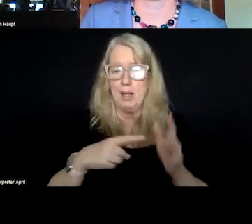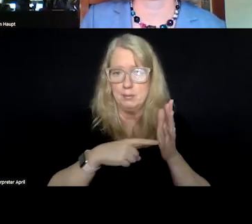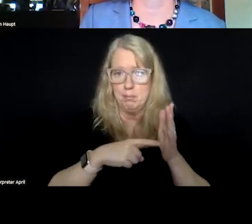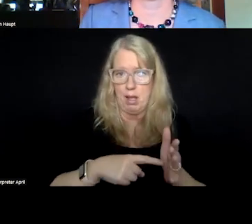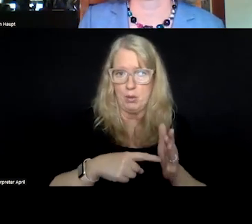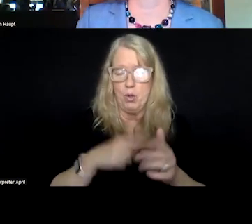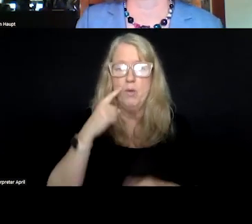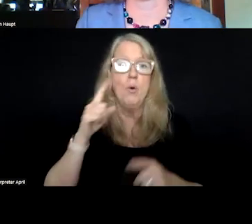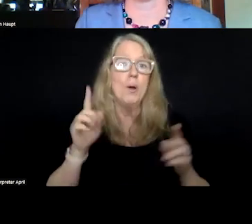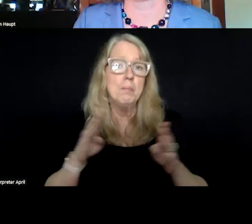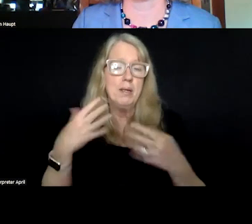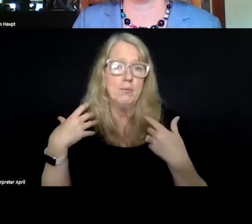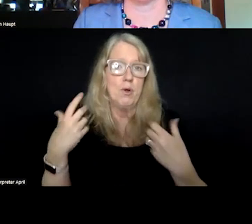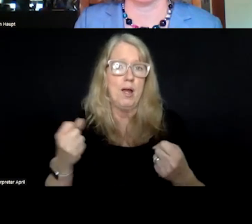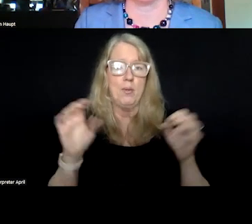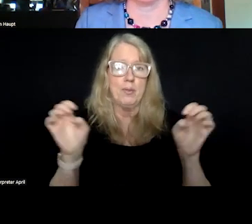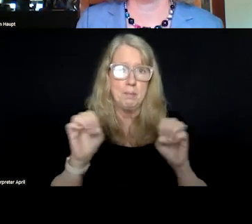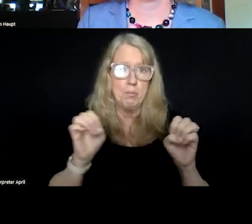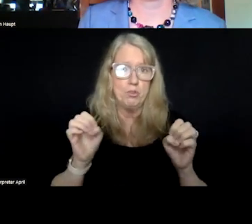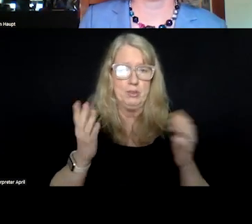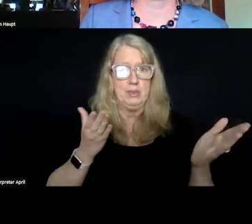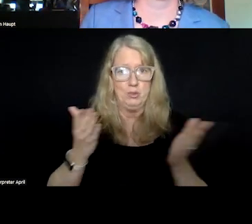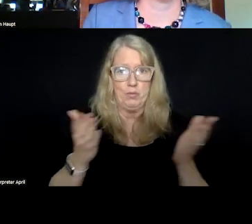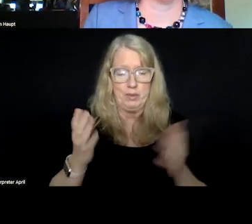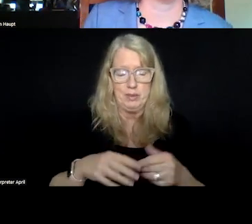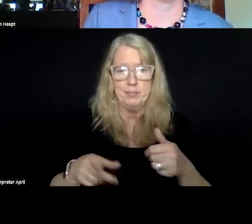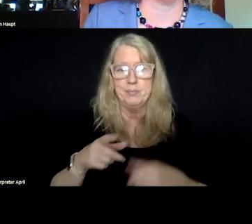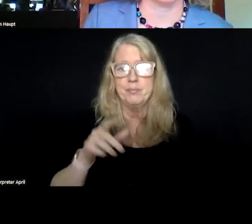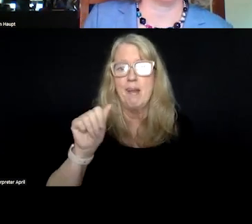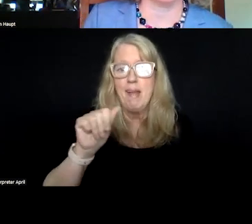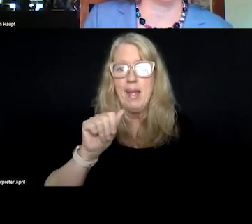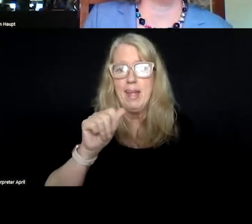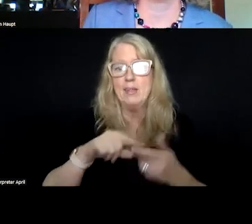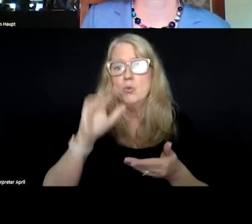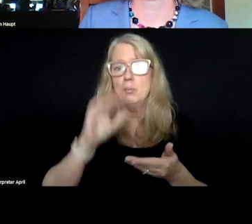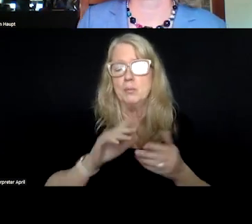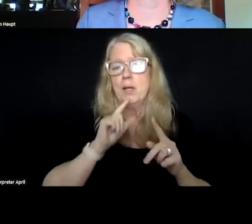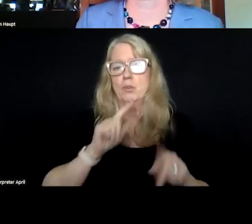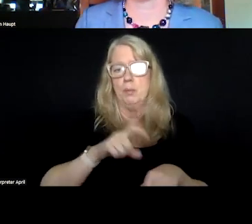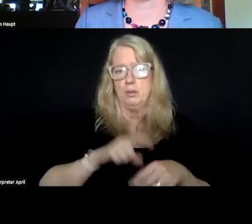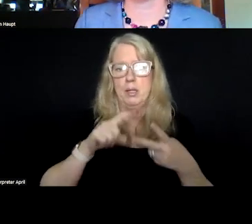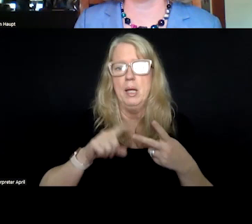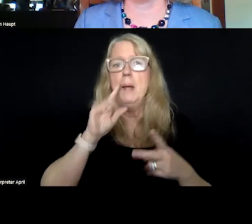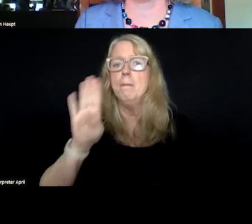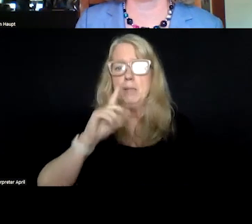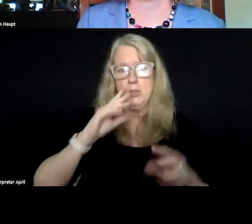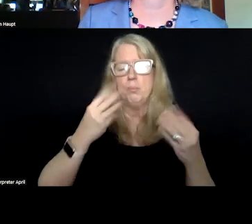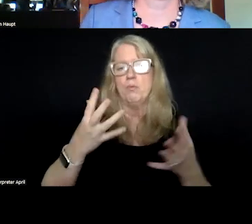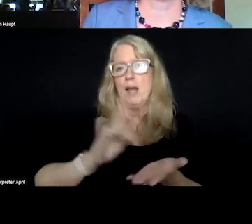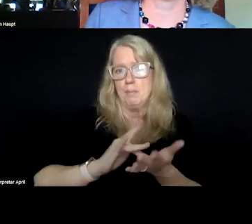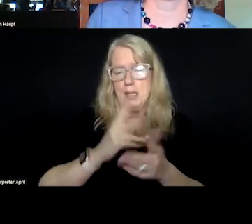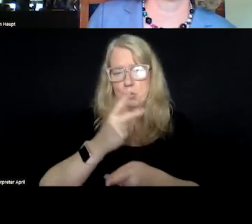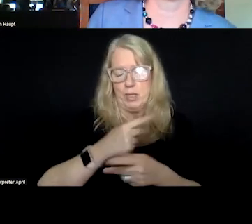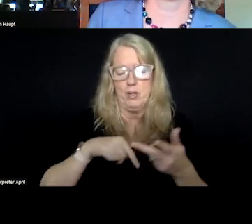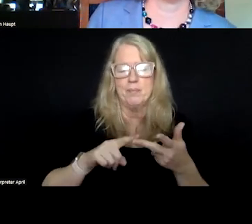in behavioral health emergency services? A, to minimize response times. B, to provide medical care.